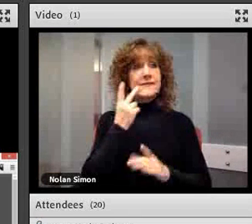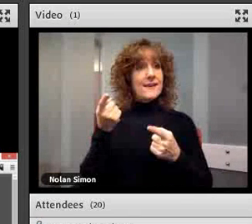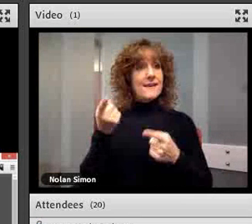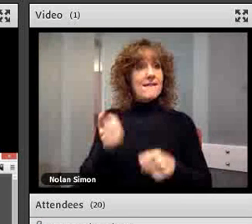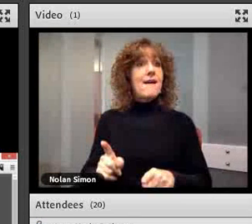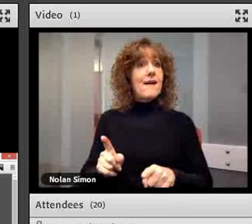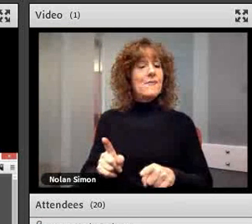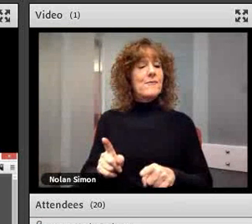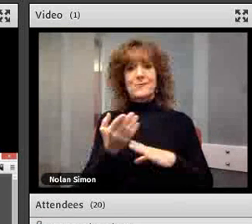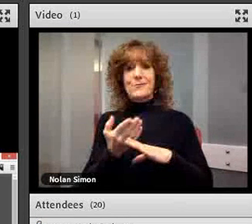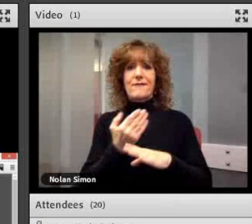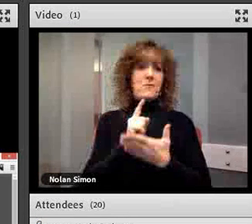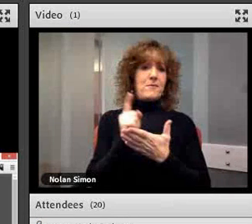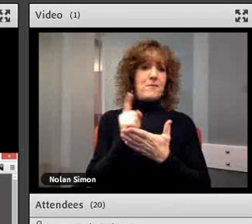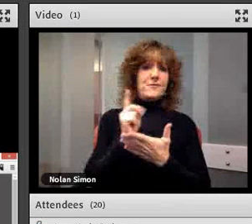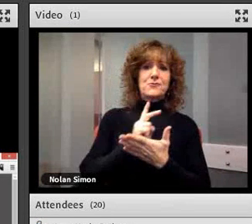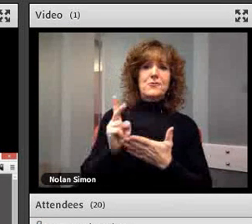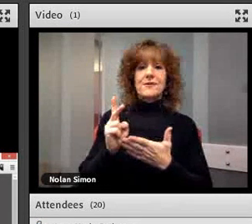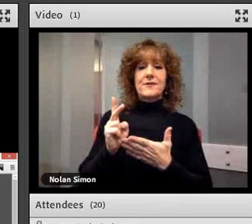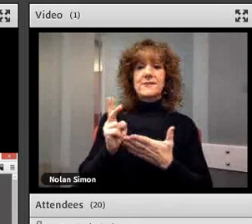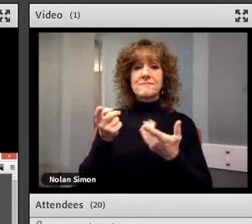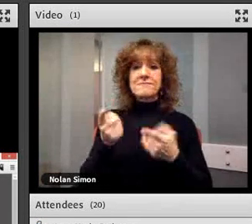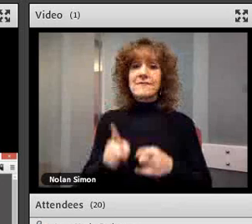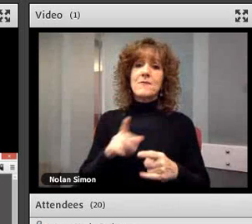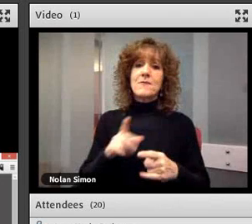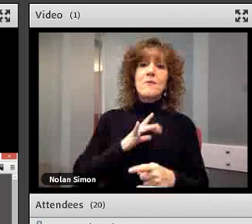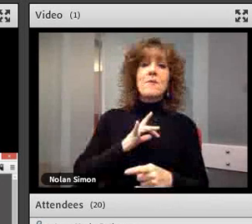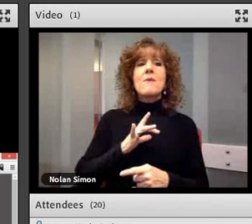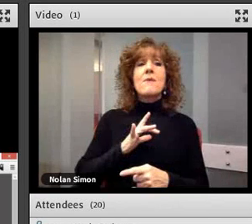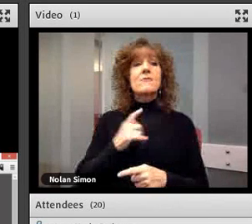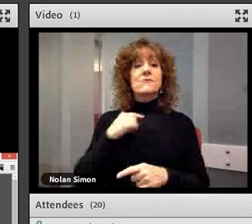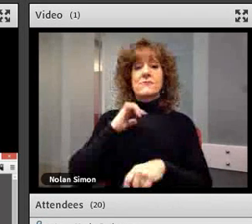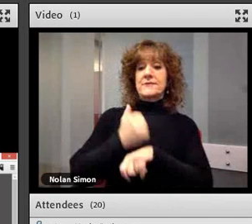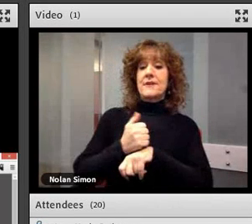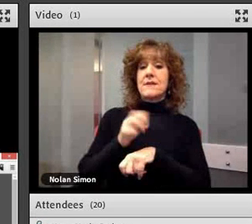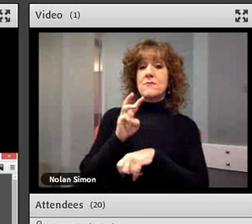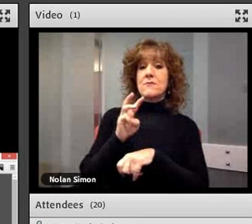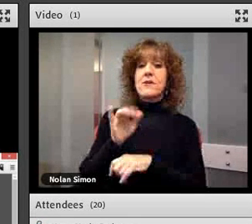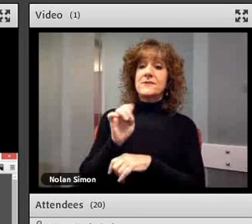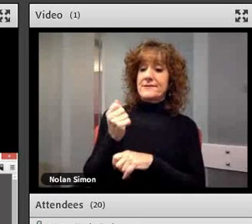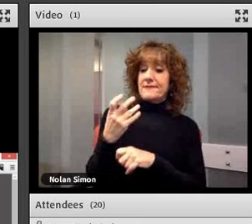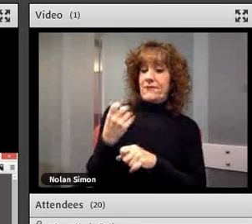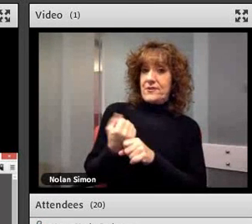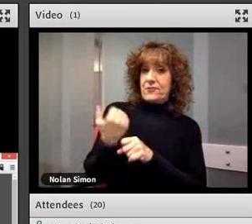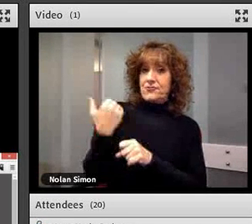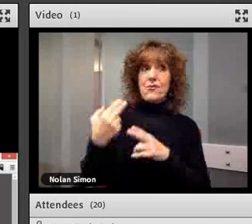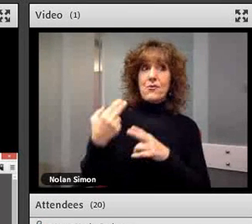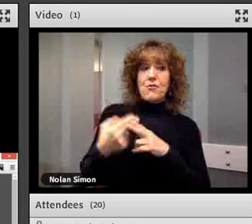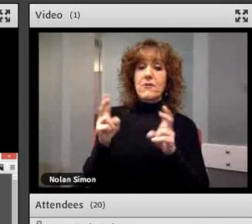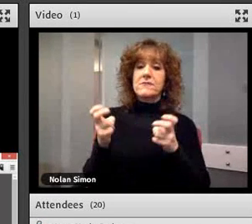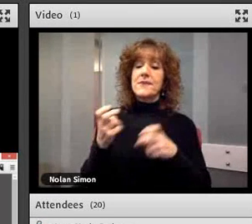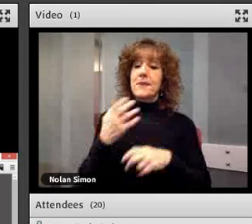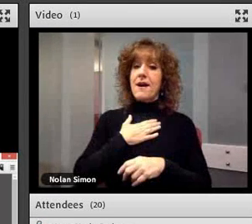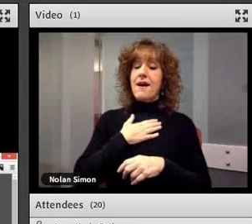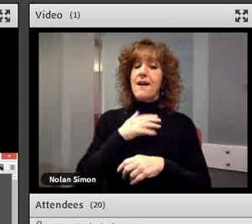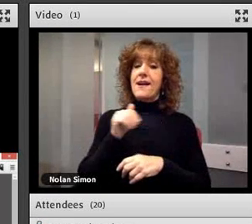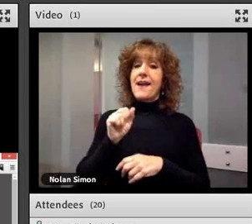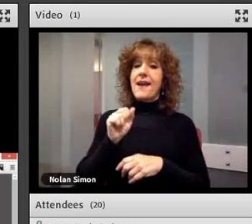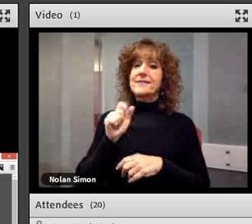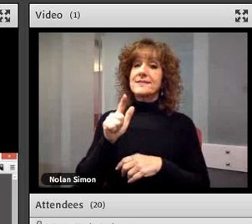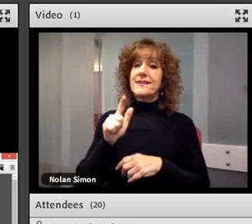week or two. So we set up this website a few years ago called myASL Tech, and we left it open